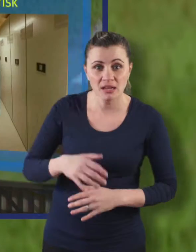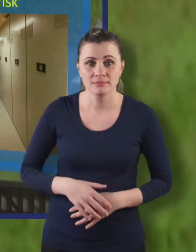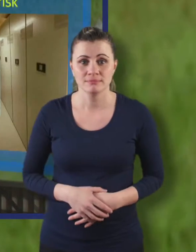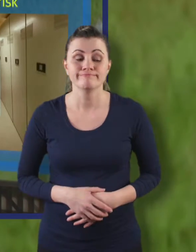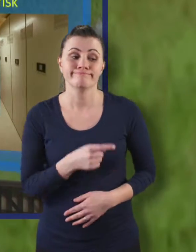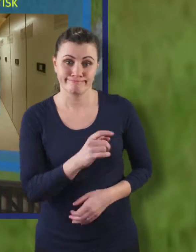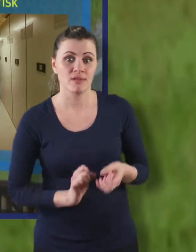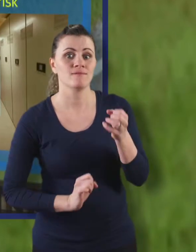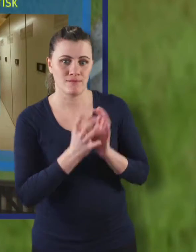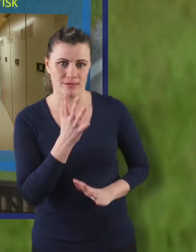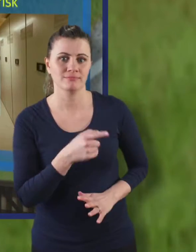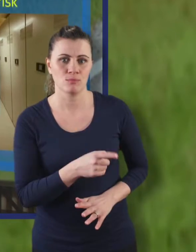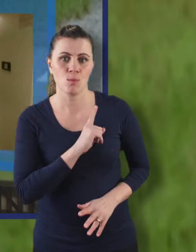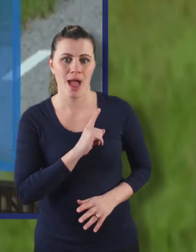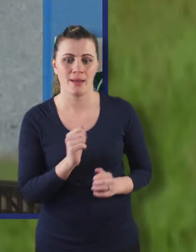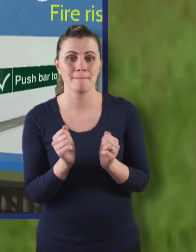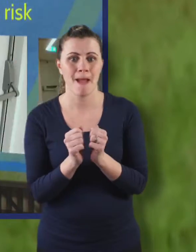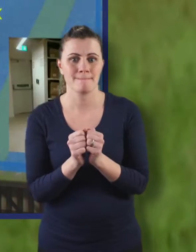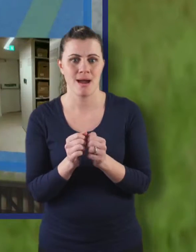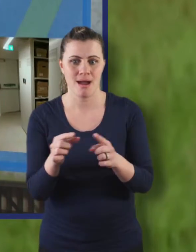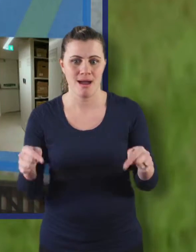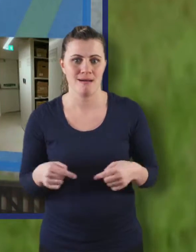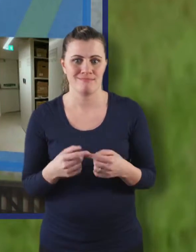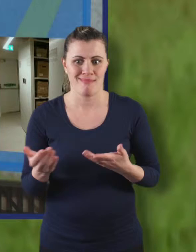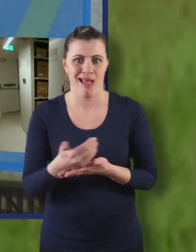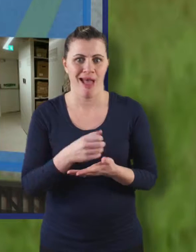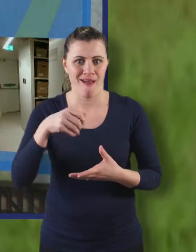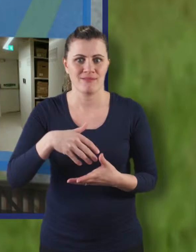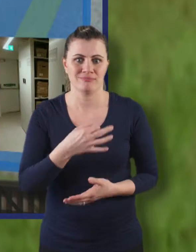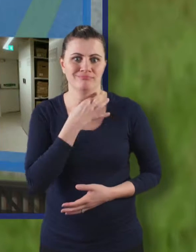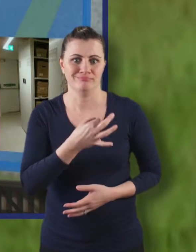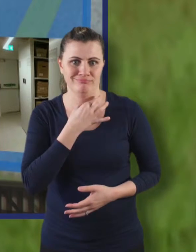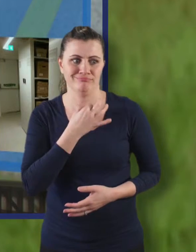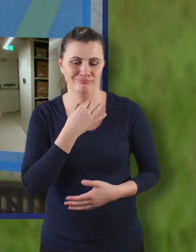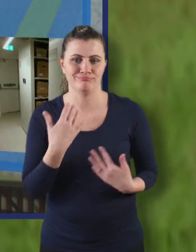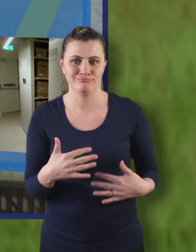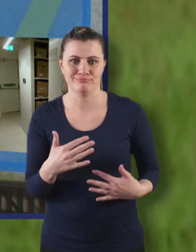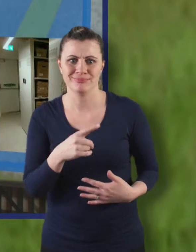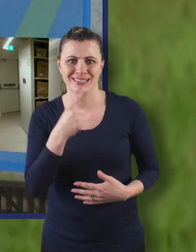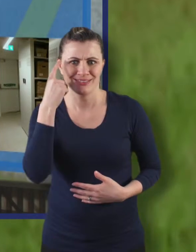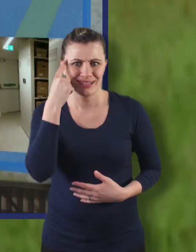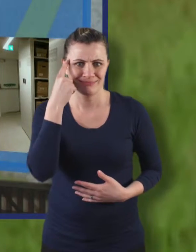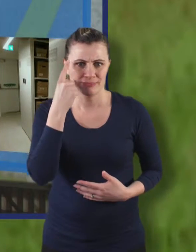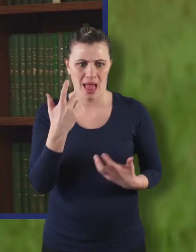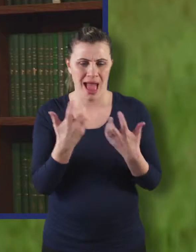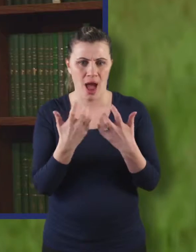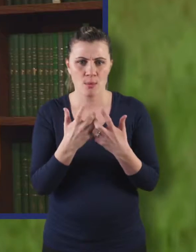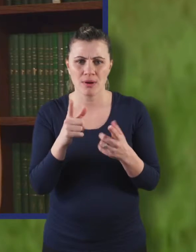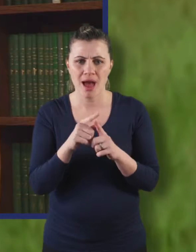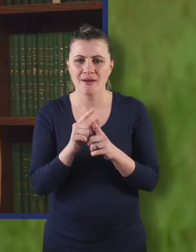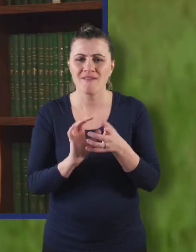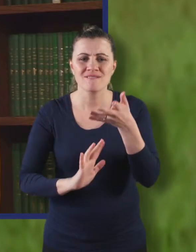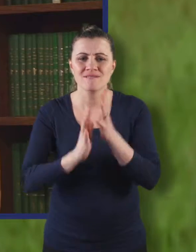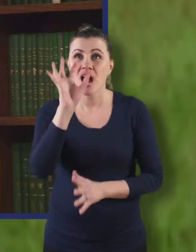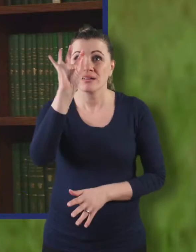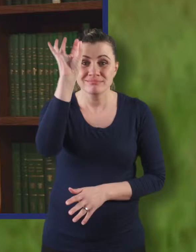Fire? Yes. Archives are made of paper, so automatically fire is a huge risk for archives. So you need to make